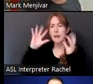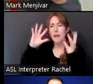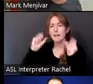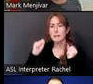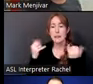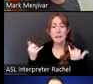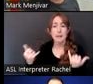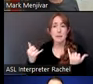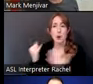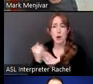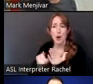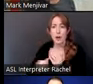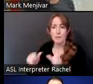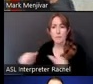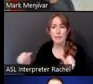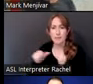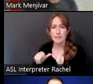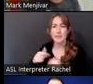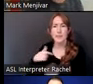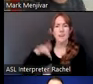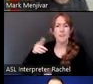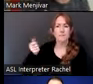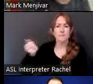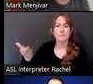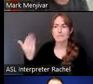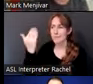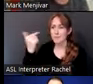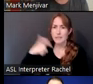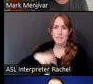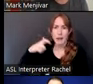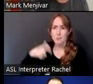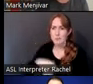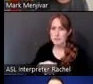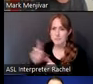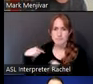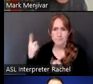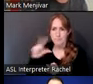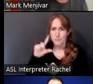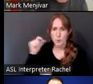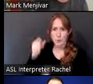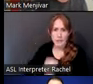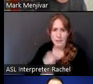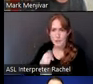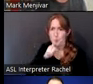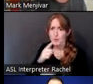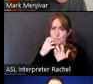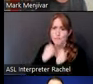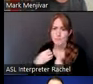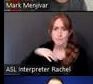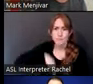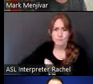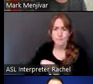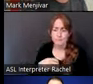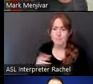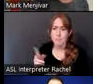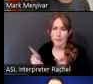have been to Marfa probably about 15 times over the past 20 years. It's a place that's been really meaningful to me. But a lot of the narrative is that,